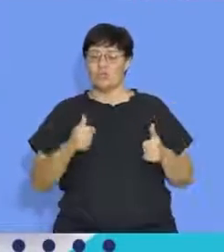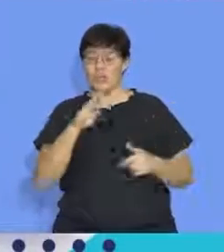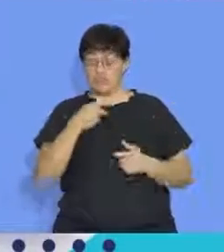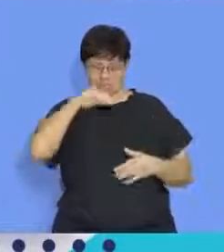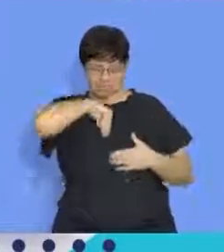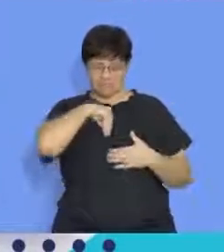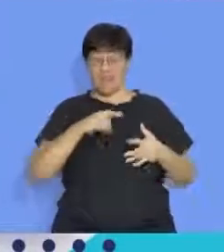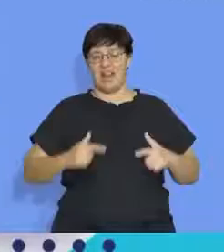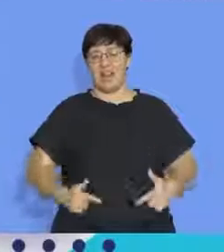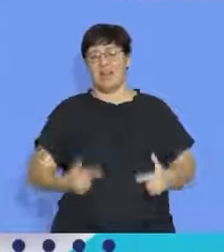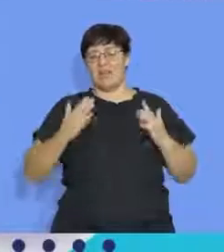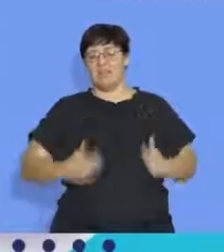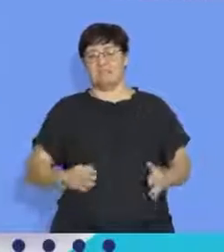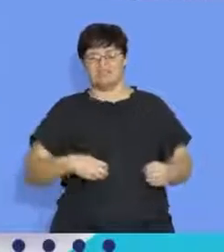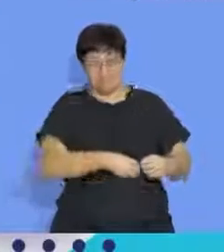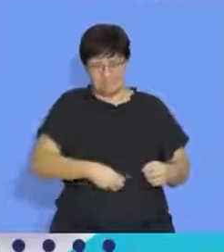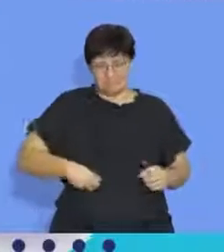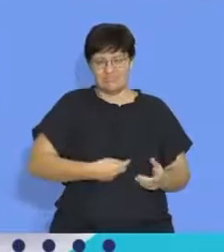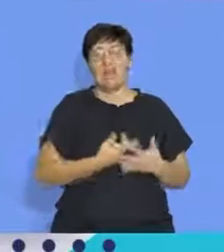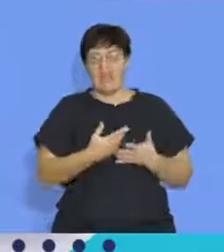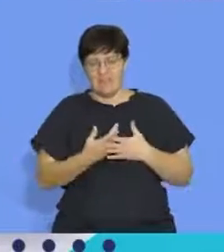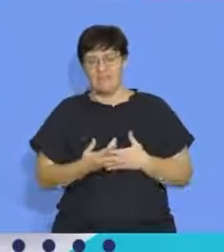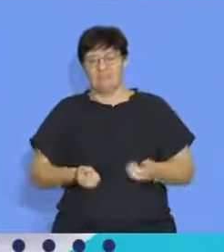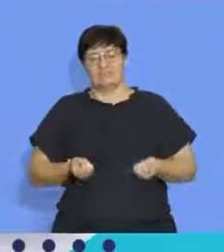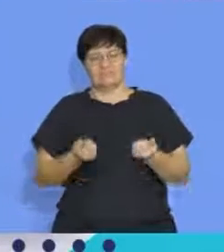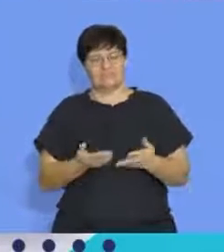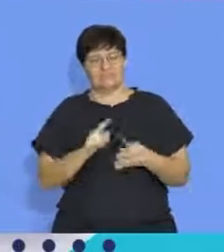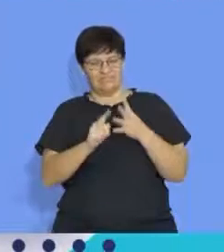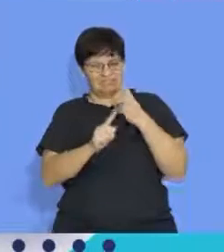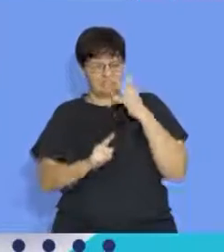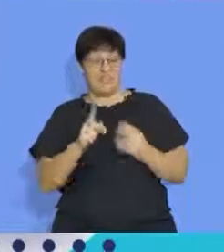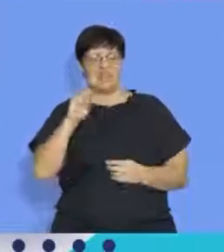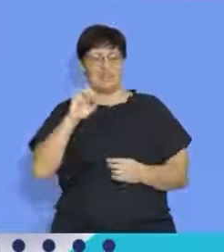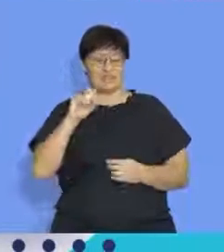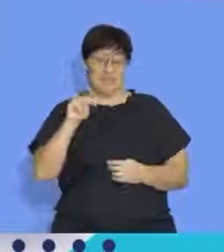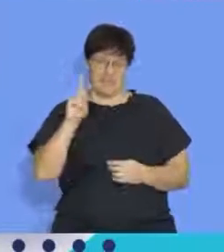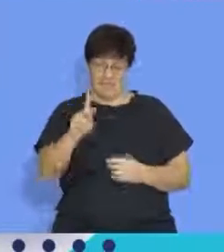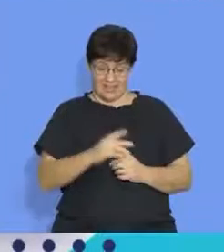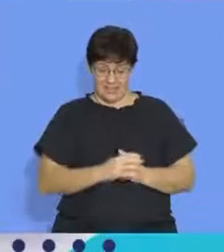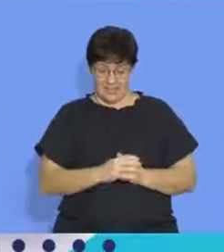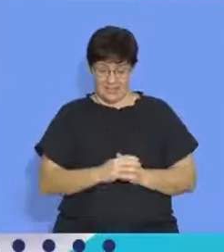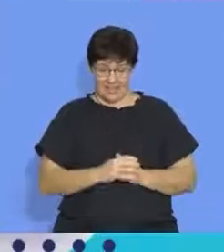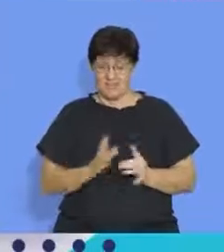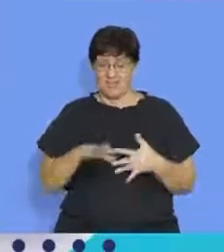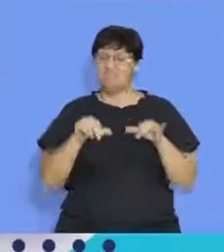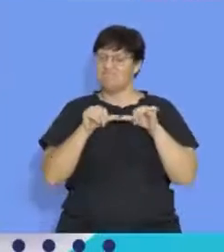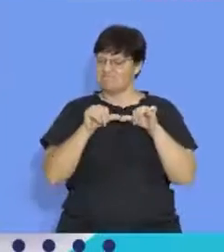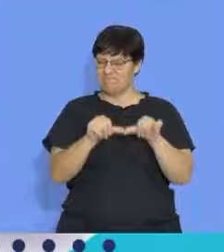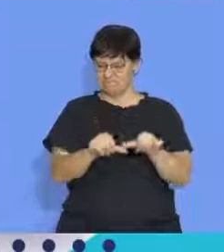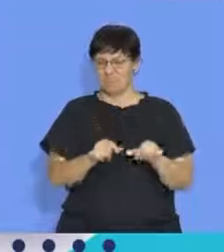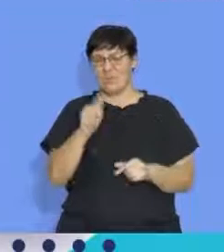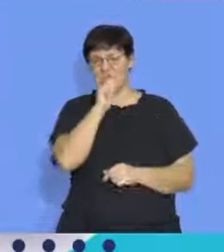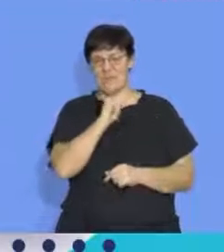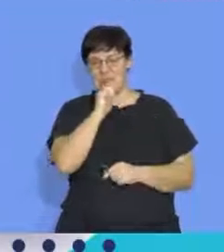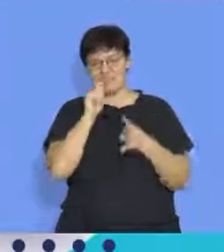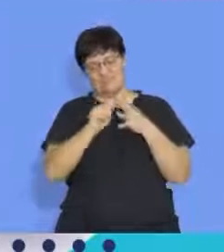right, in our colon that helps us produce all that vitamin K. So that's how we constantly are using all of